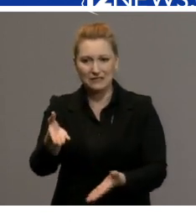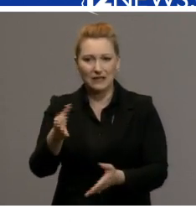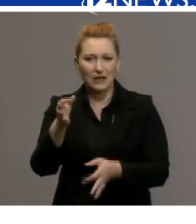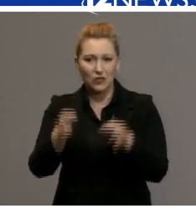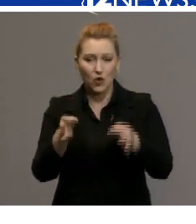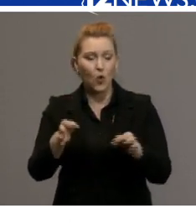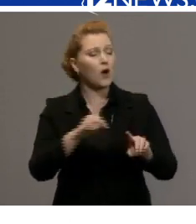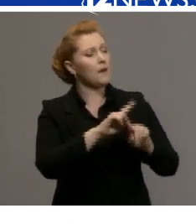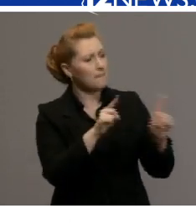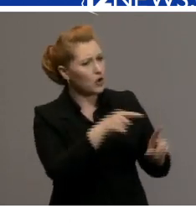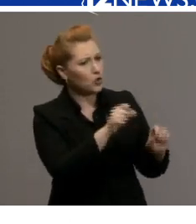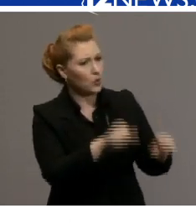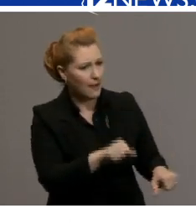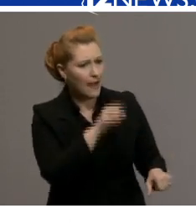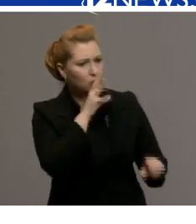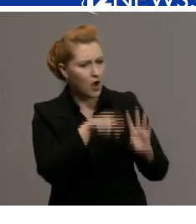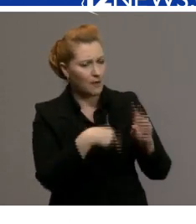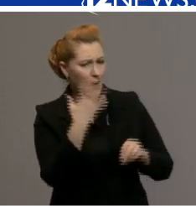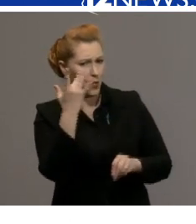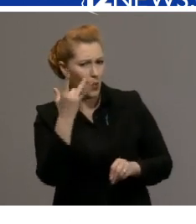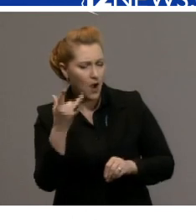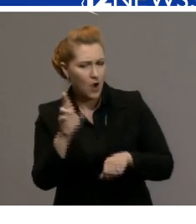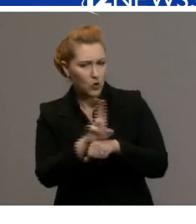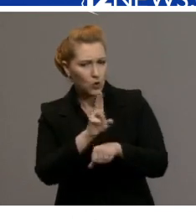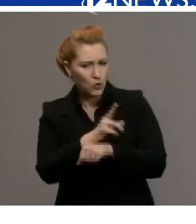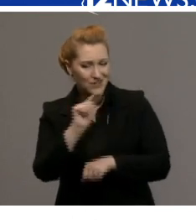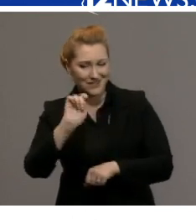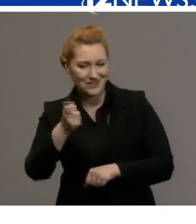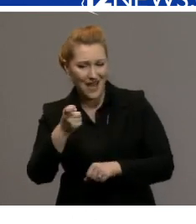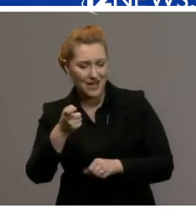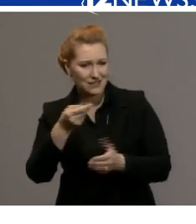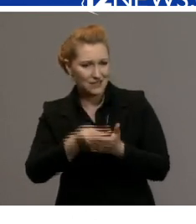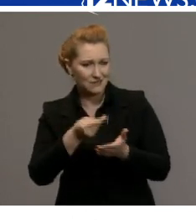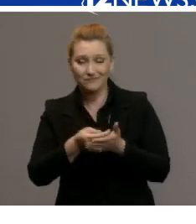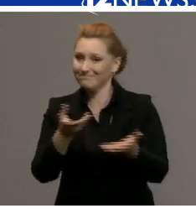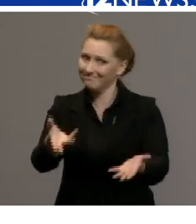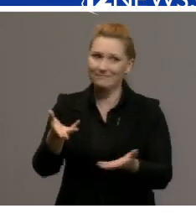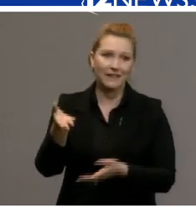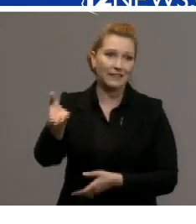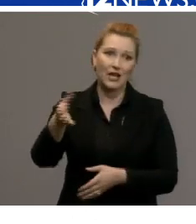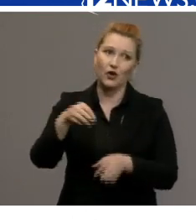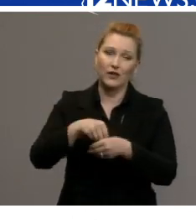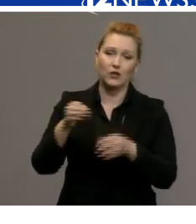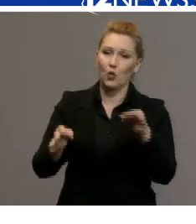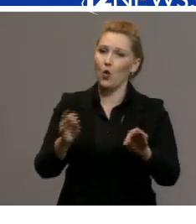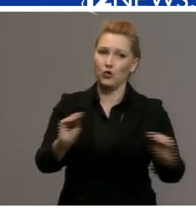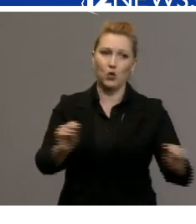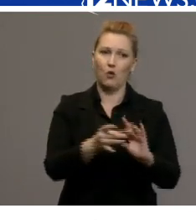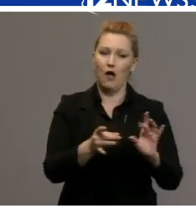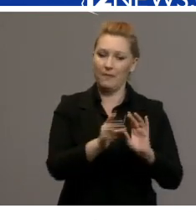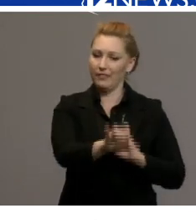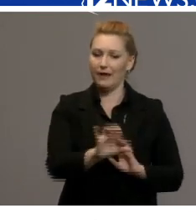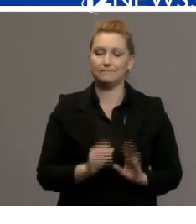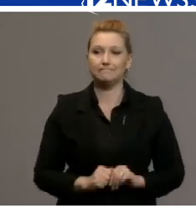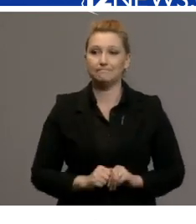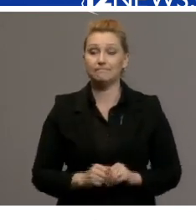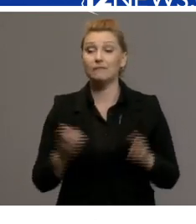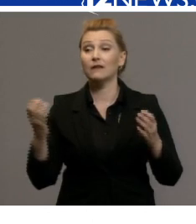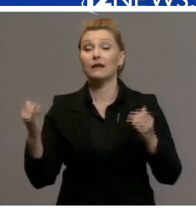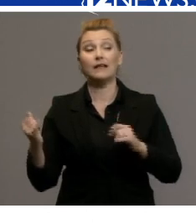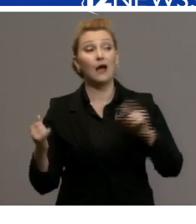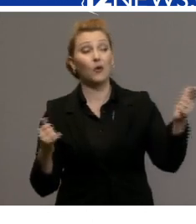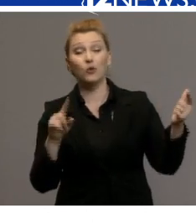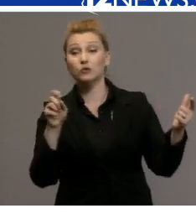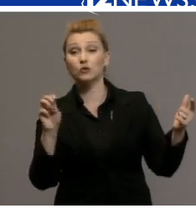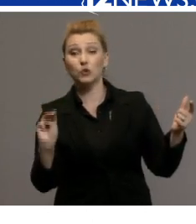you're spending tax dollars on this and not hiring the It's in Attorney front of the General. court. There's going to be no comment. We're going to go to the Zoom board next. First, we're going to go to Jeremy